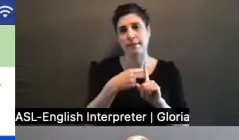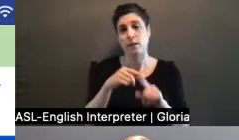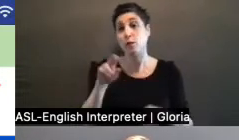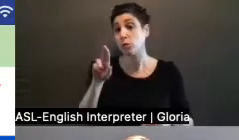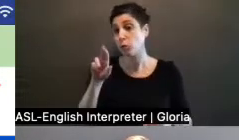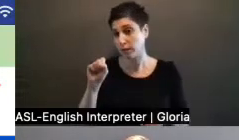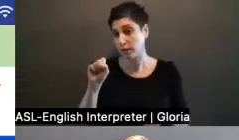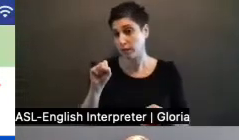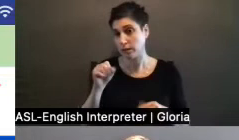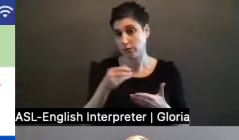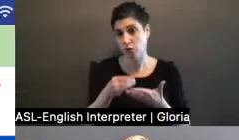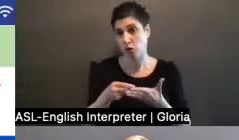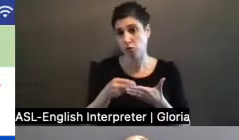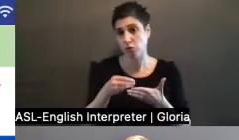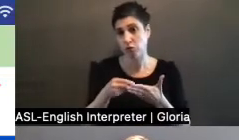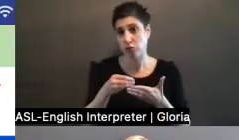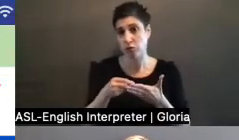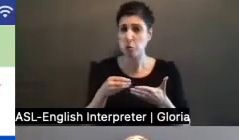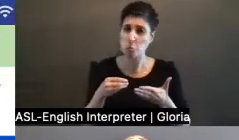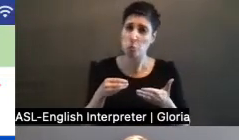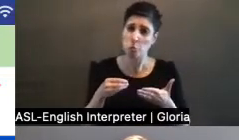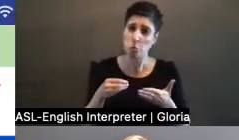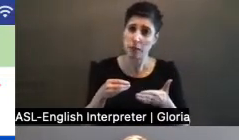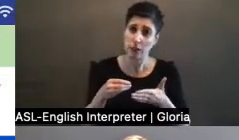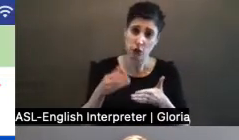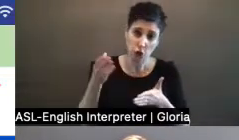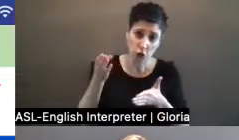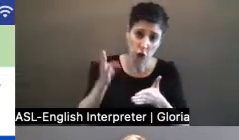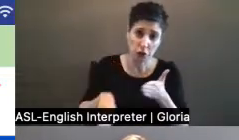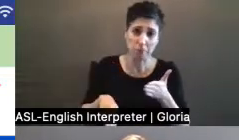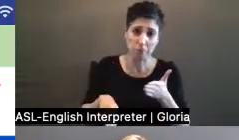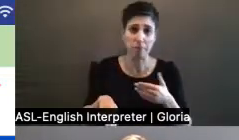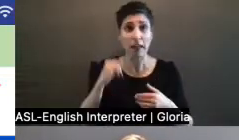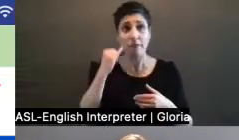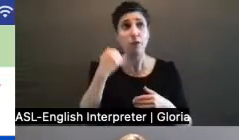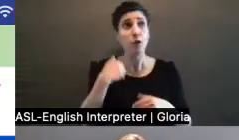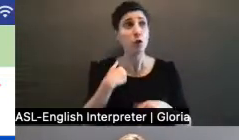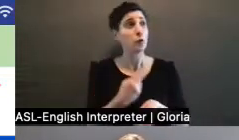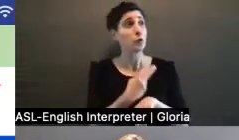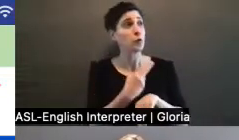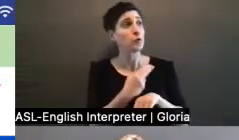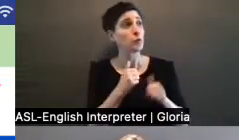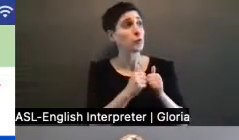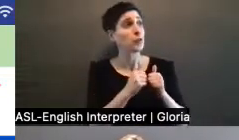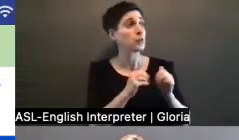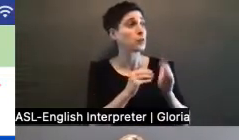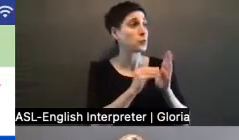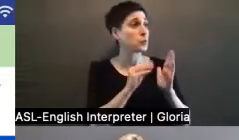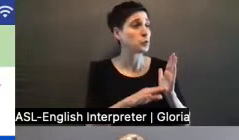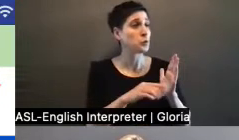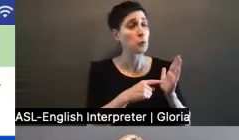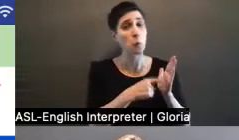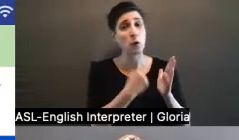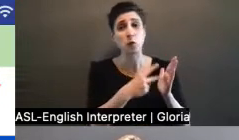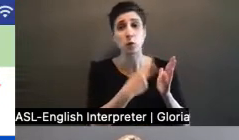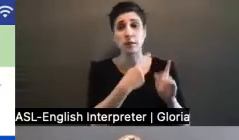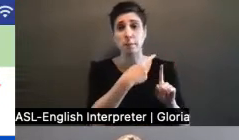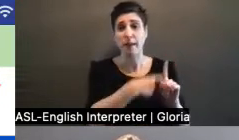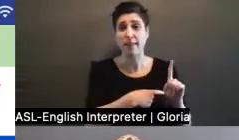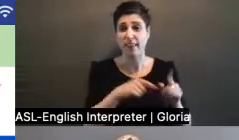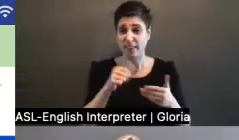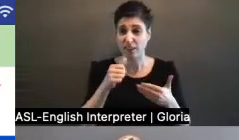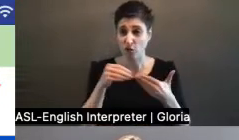dollars. So it's not very cheap if you're trying to use it only once or twice a month. That's why start with free if that's an option you want to